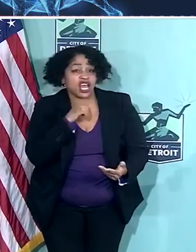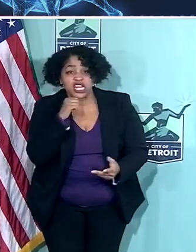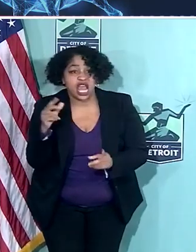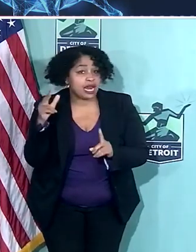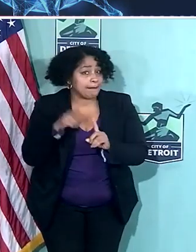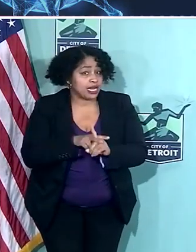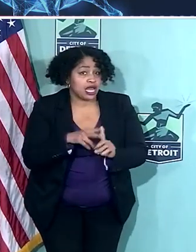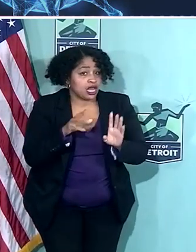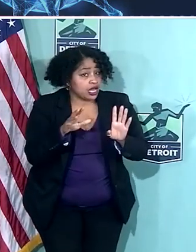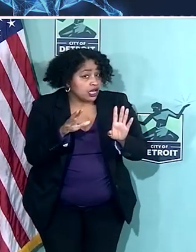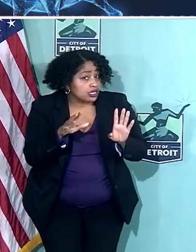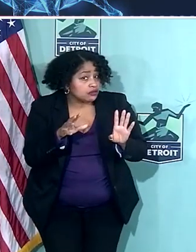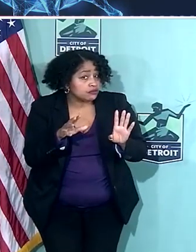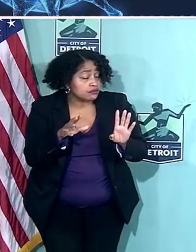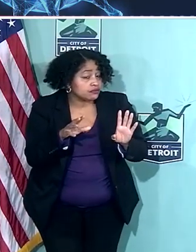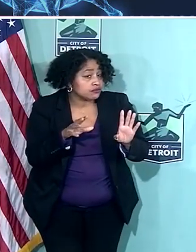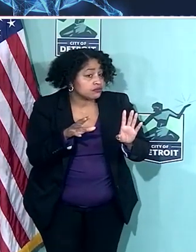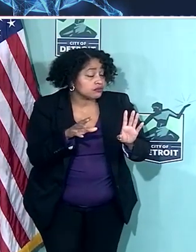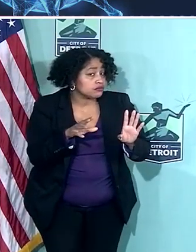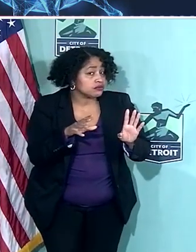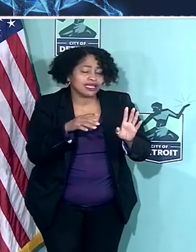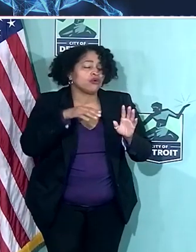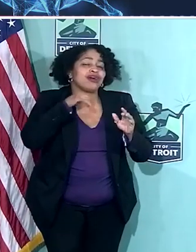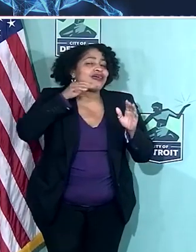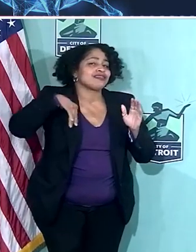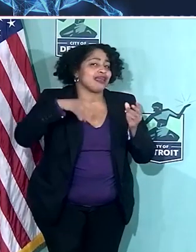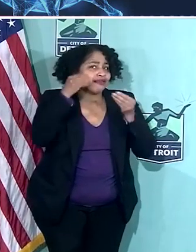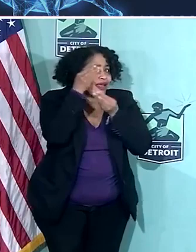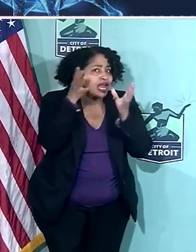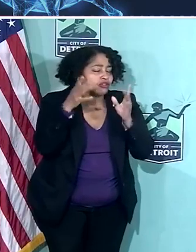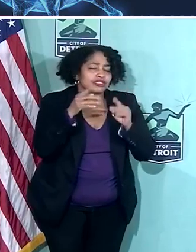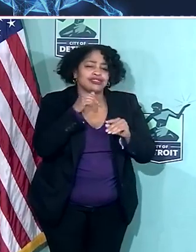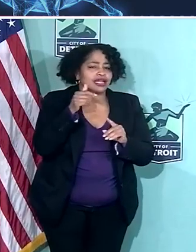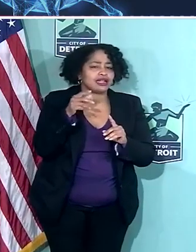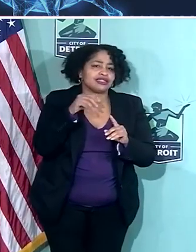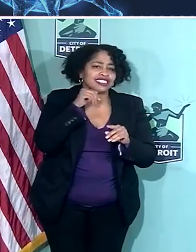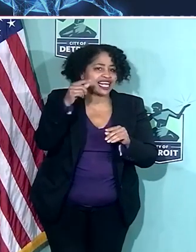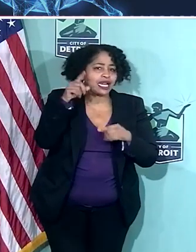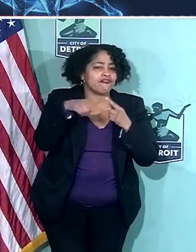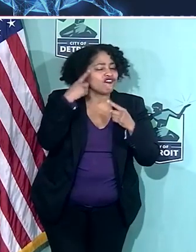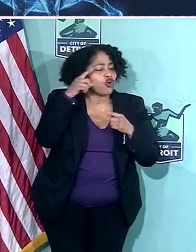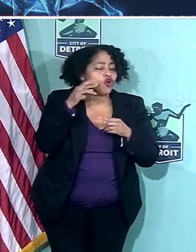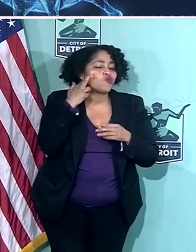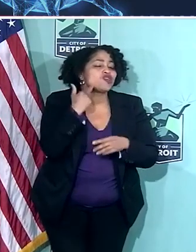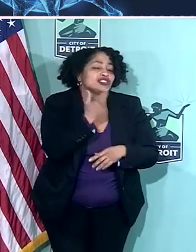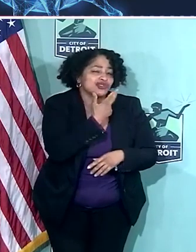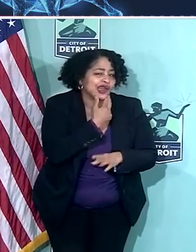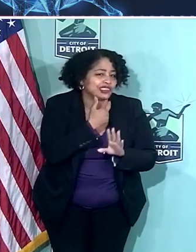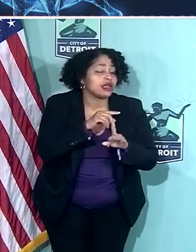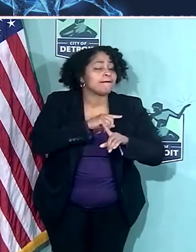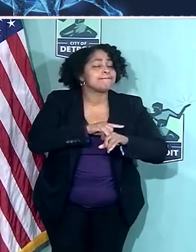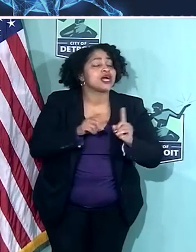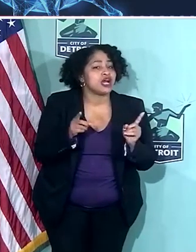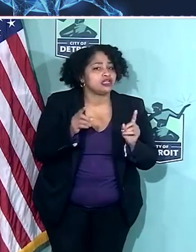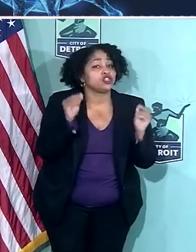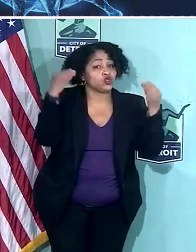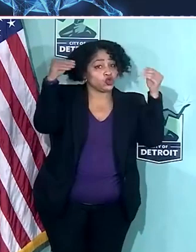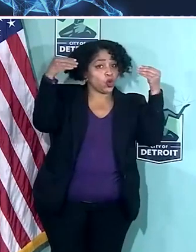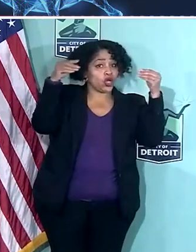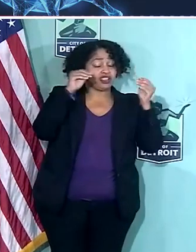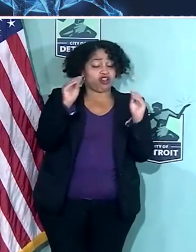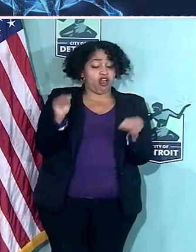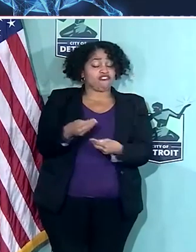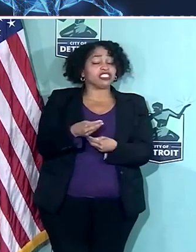apply, at least as it's been published, to restaurants, but it would apply to stores and offices.